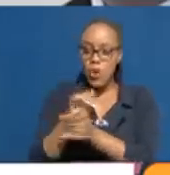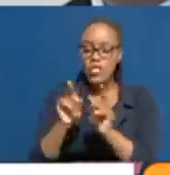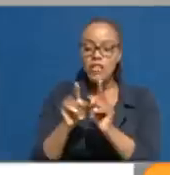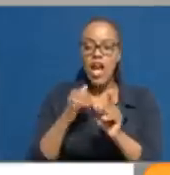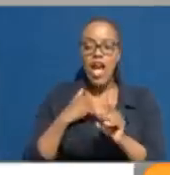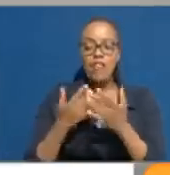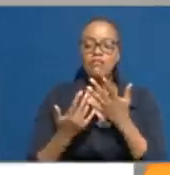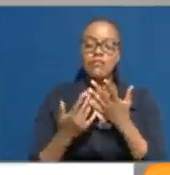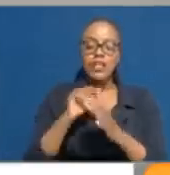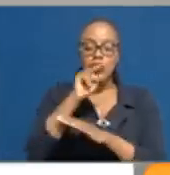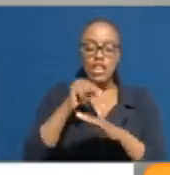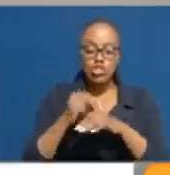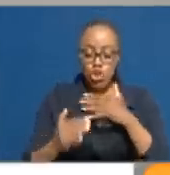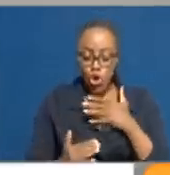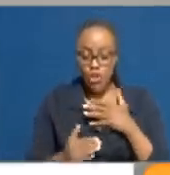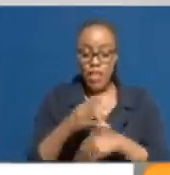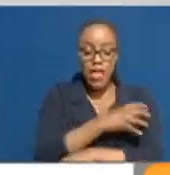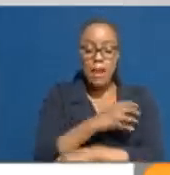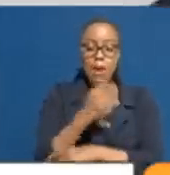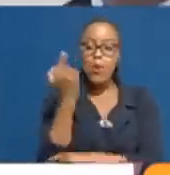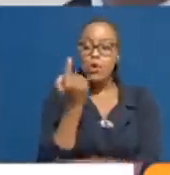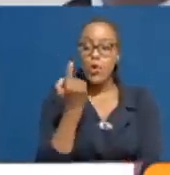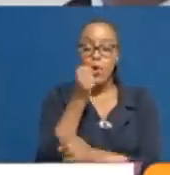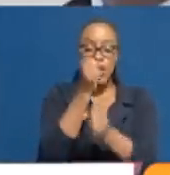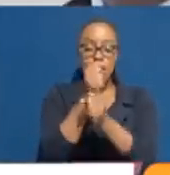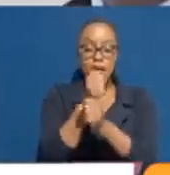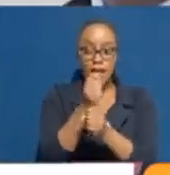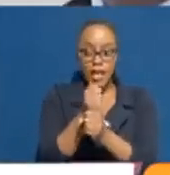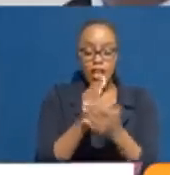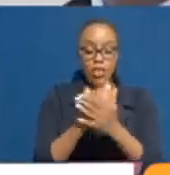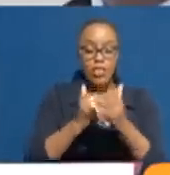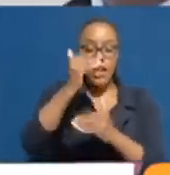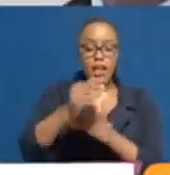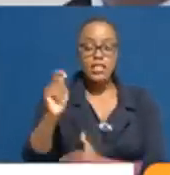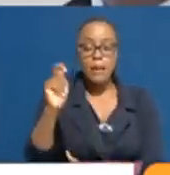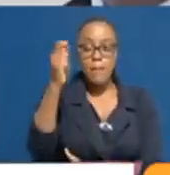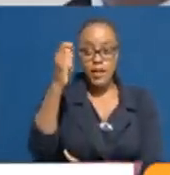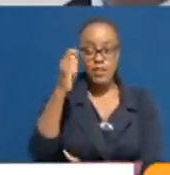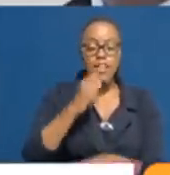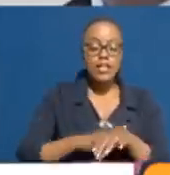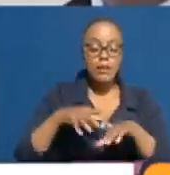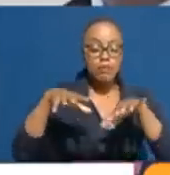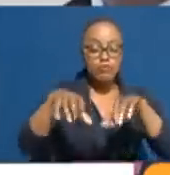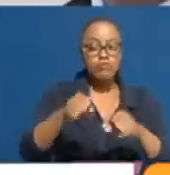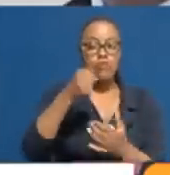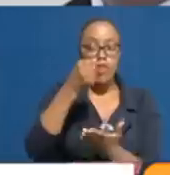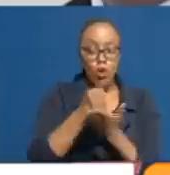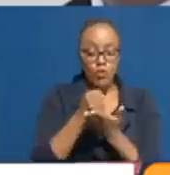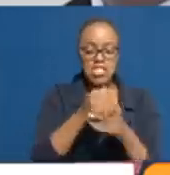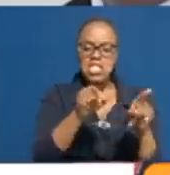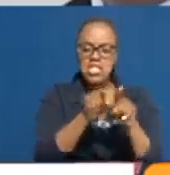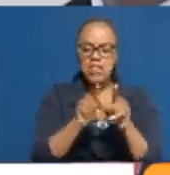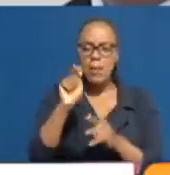national honors. Those powers can and will only be exercised by the next president whenever they assume office. And even